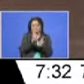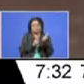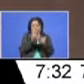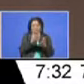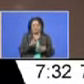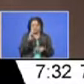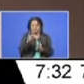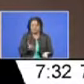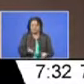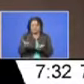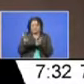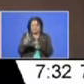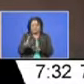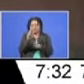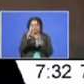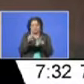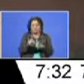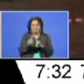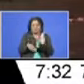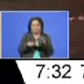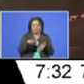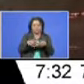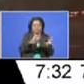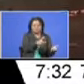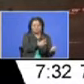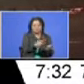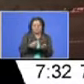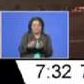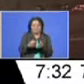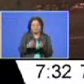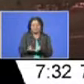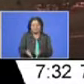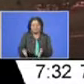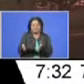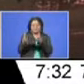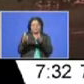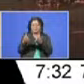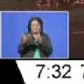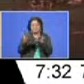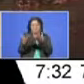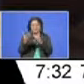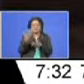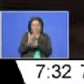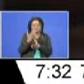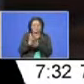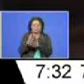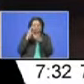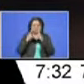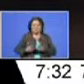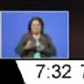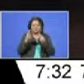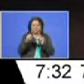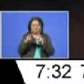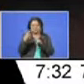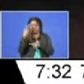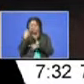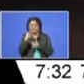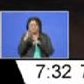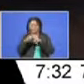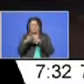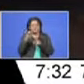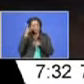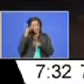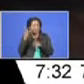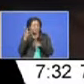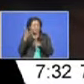bins. Sometimes it may be a disturbance to residents trying to get in that extra sleep, but hearing the trucks and banging of